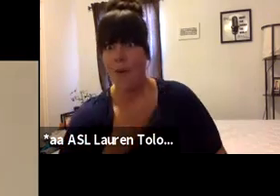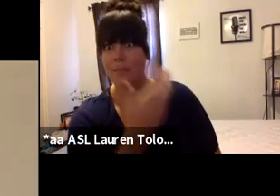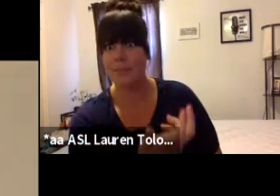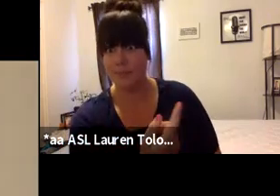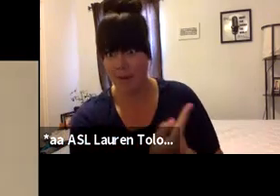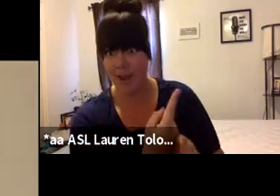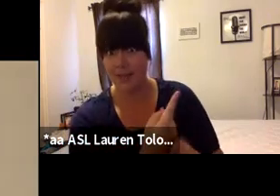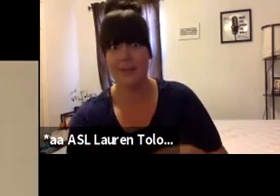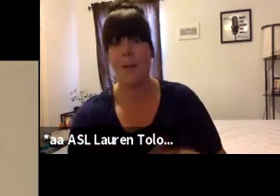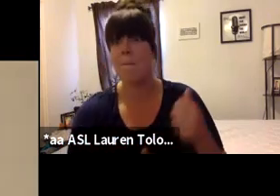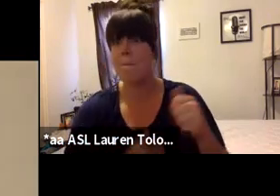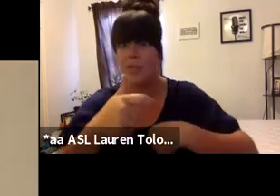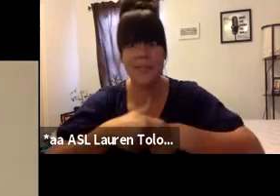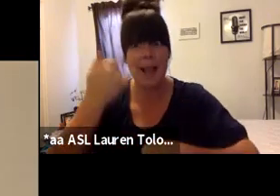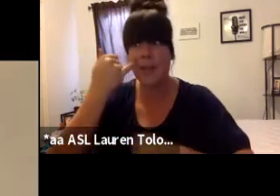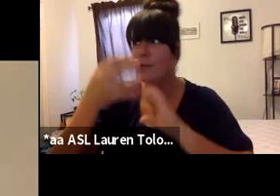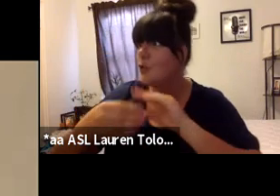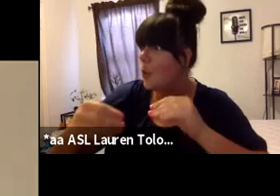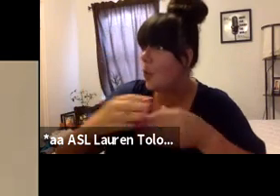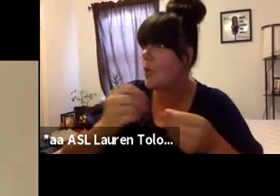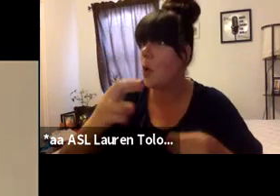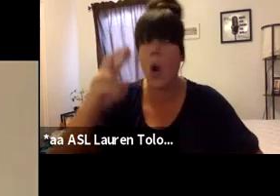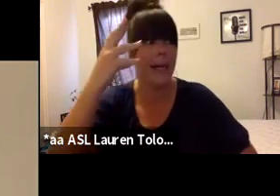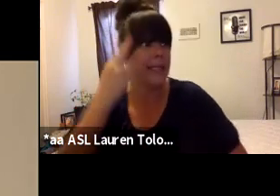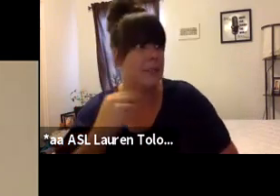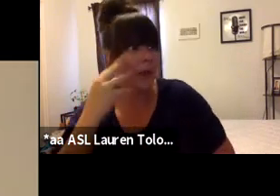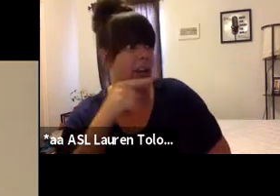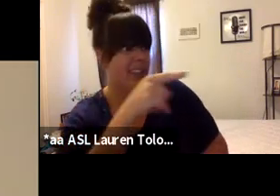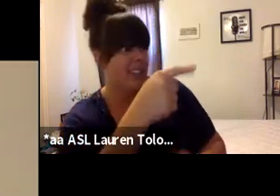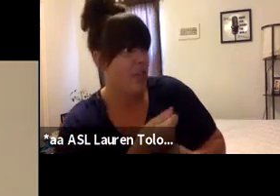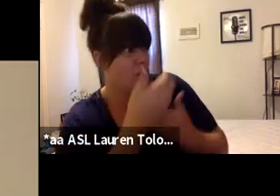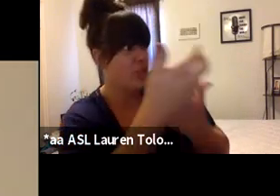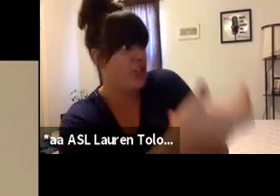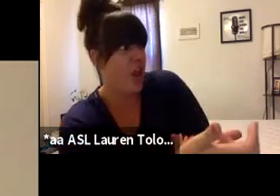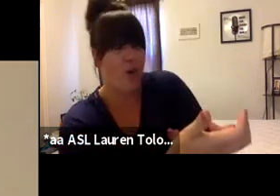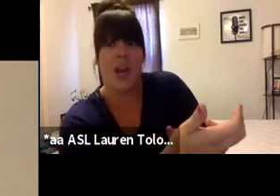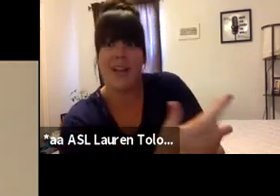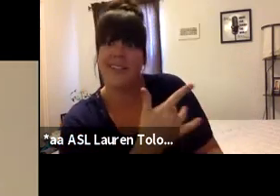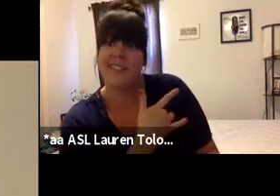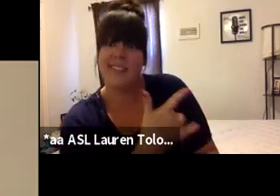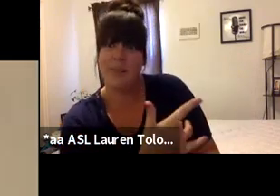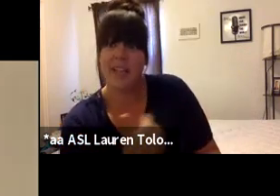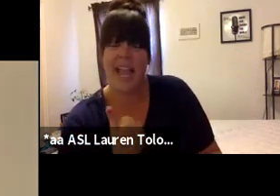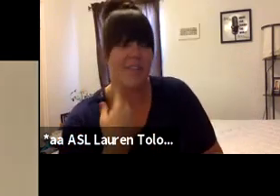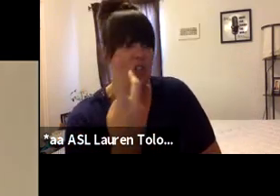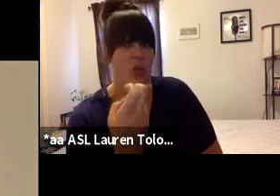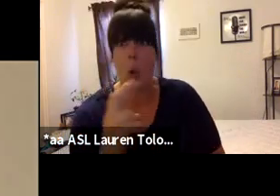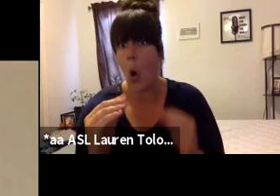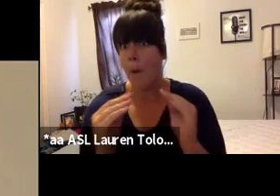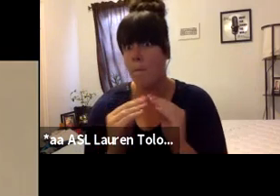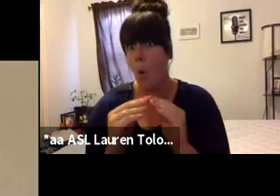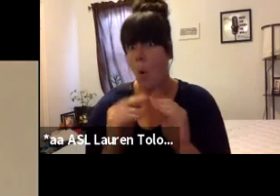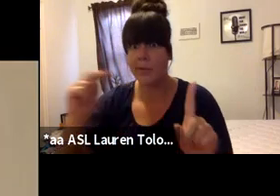time when there's a story or an experience that someone is sharing, that there are usually two or more sides to that